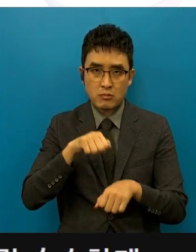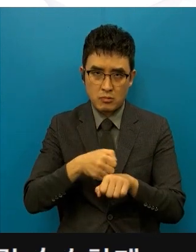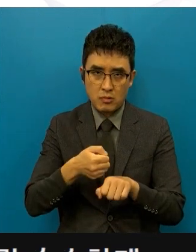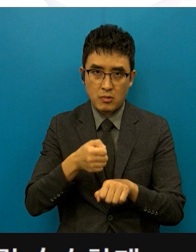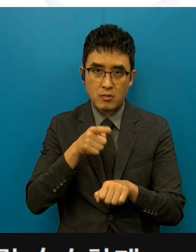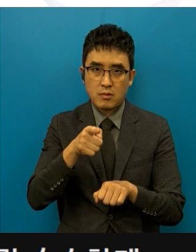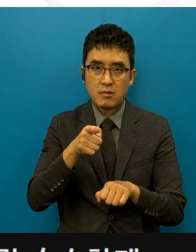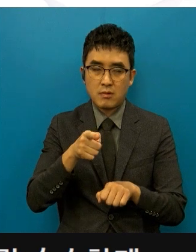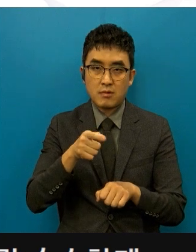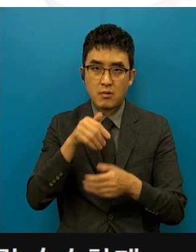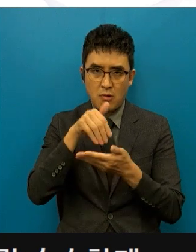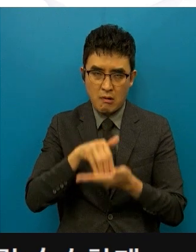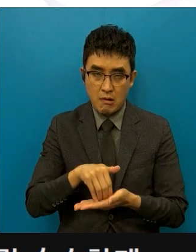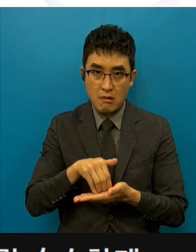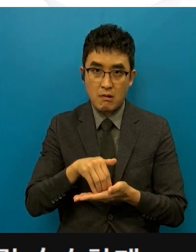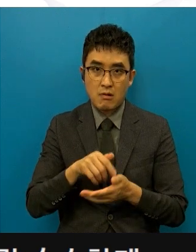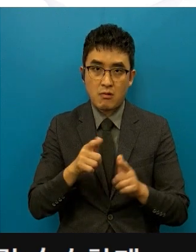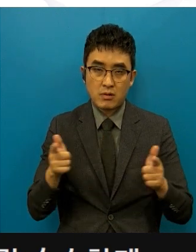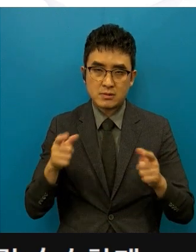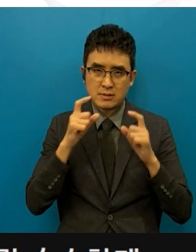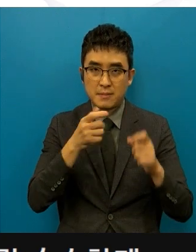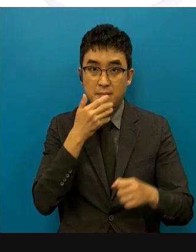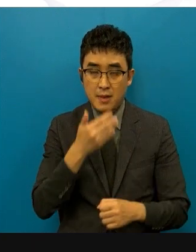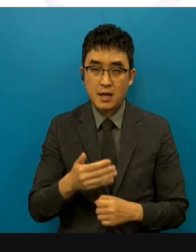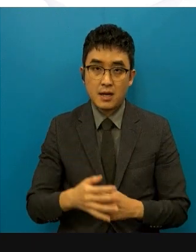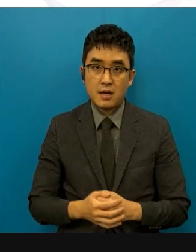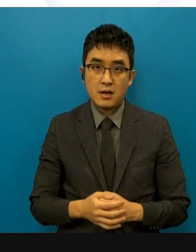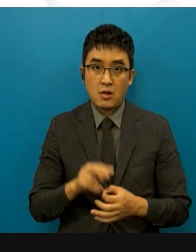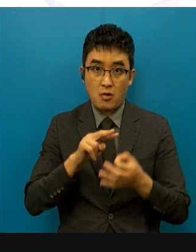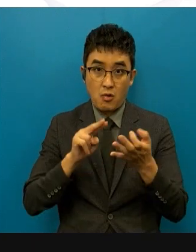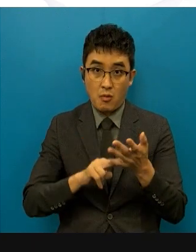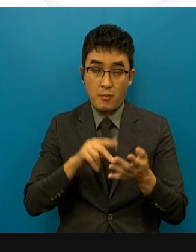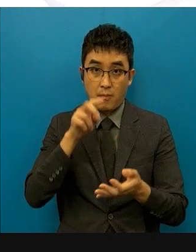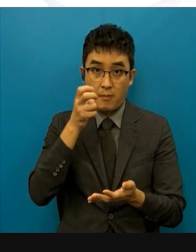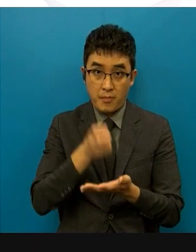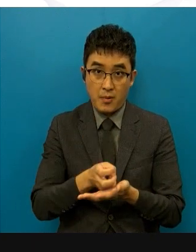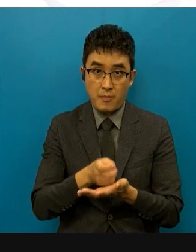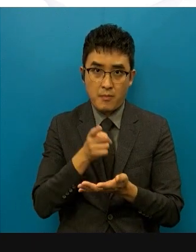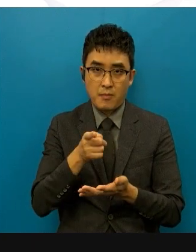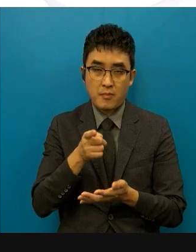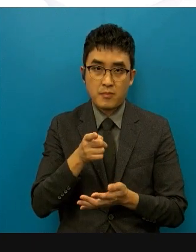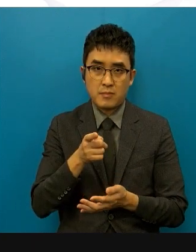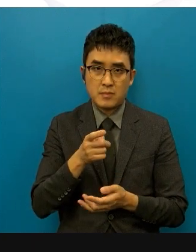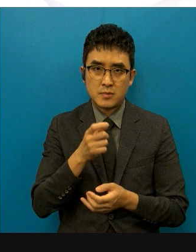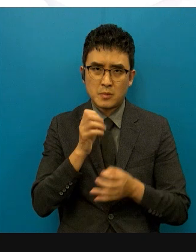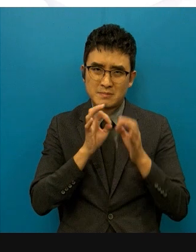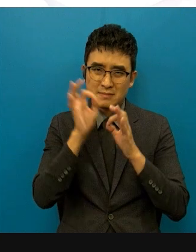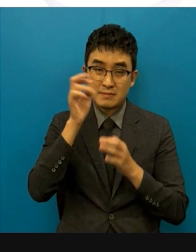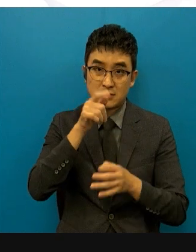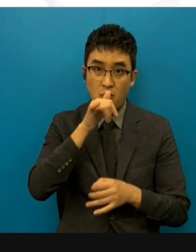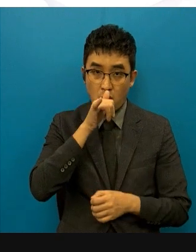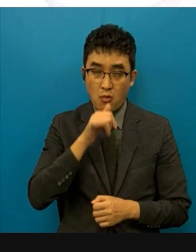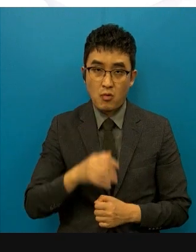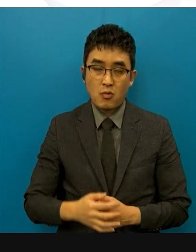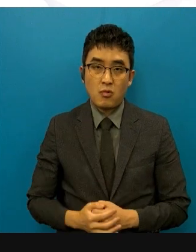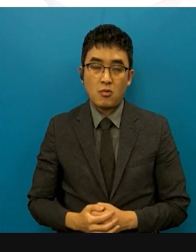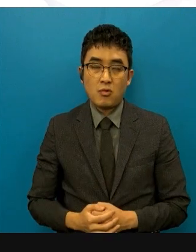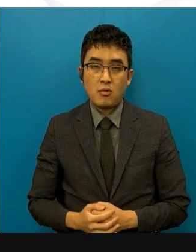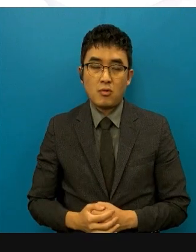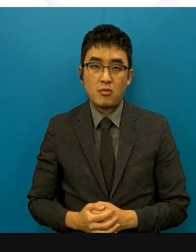code, assisted suicide organizations, which function as nonprofit organizations, have